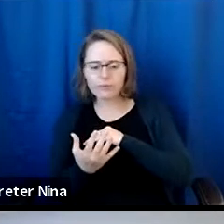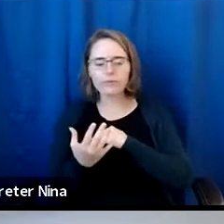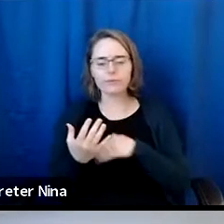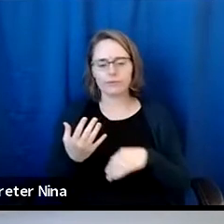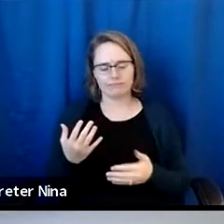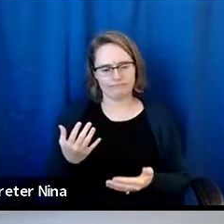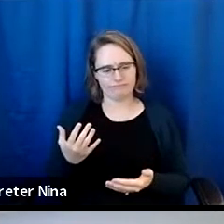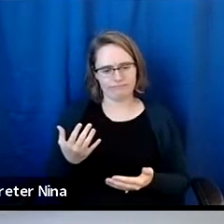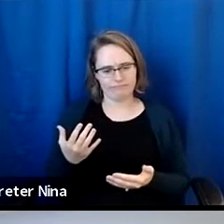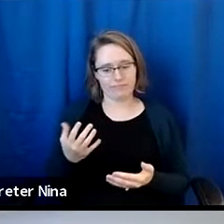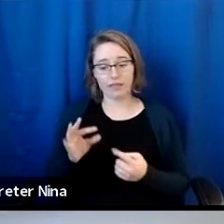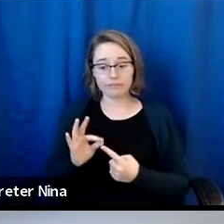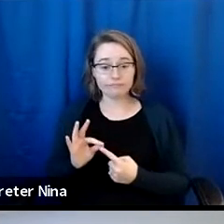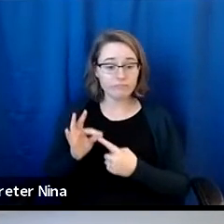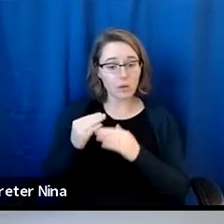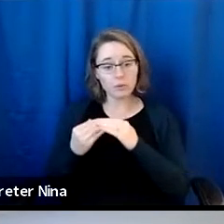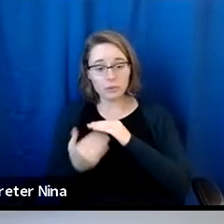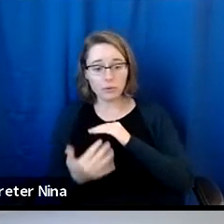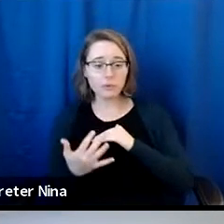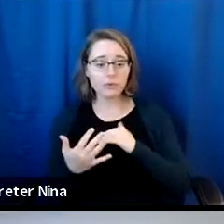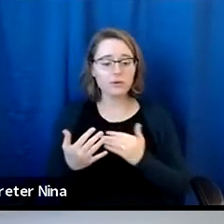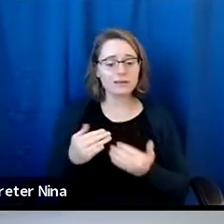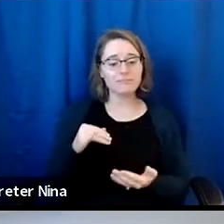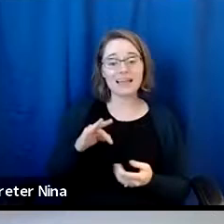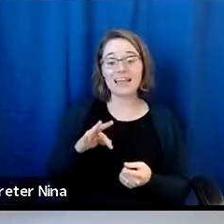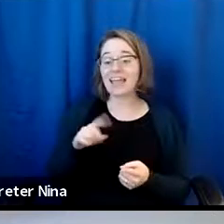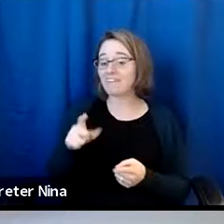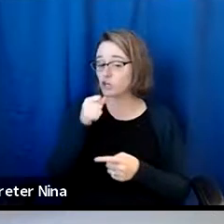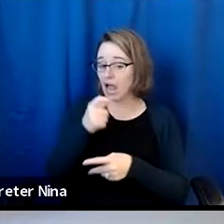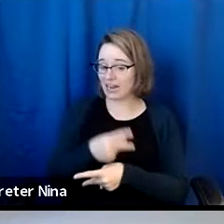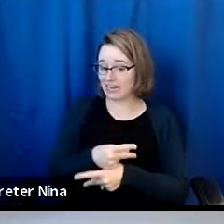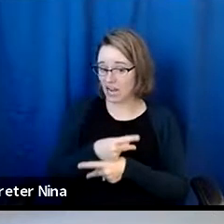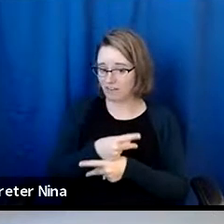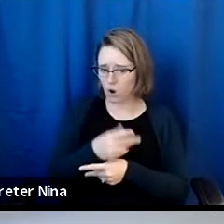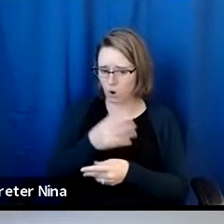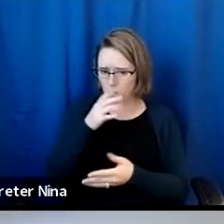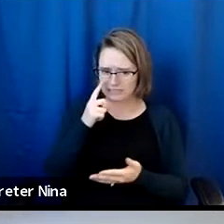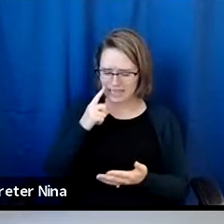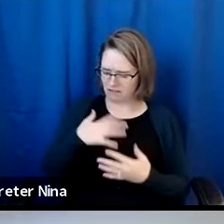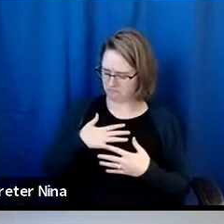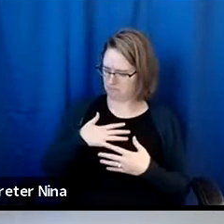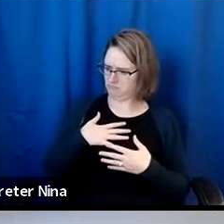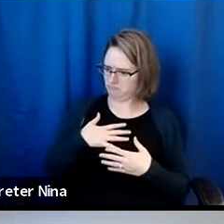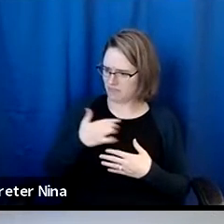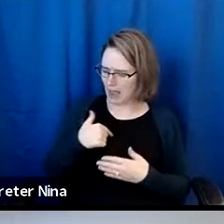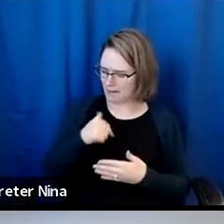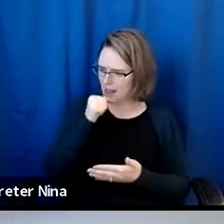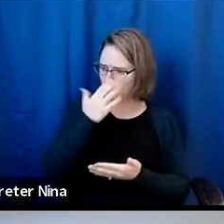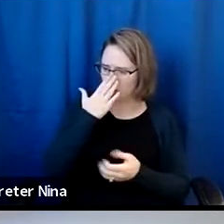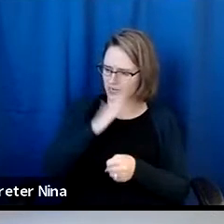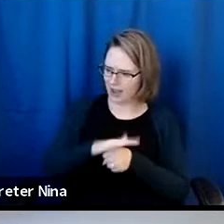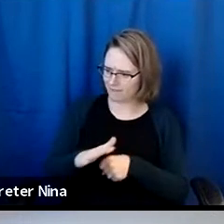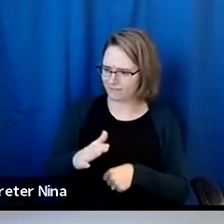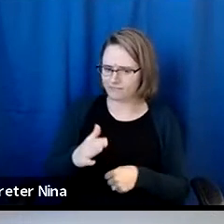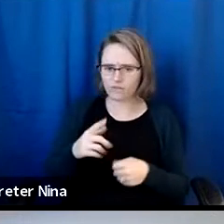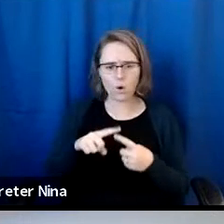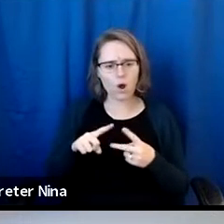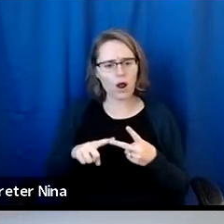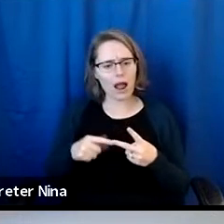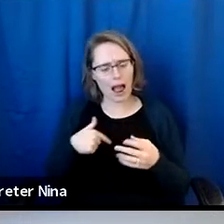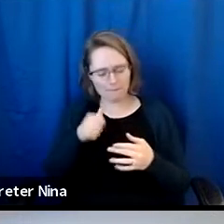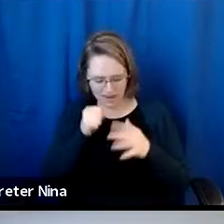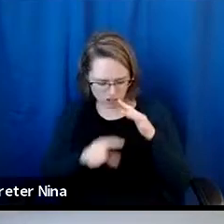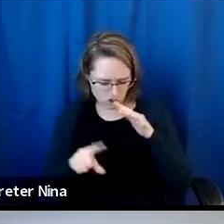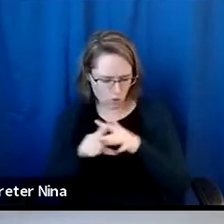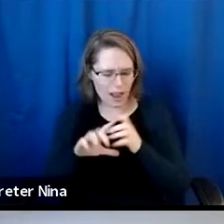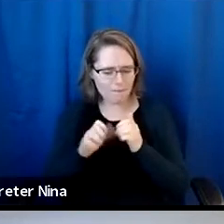these nuances that come out that if you're not careful, you'll say, well, gosh, I'm not good enough, or I'm not showing up the way I